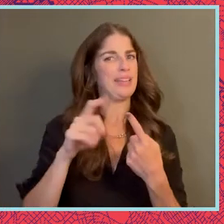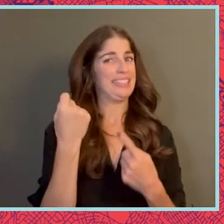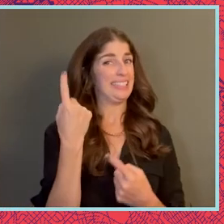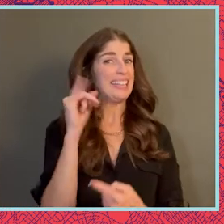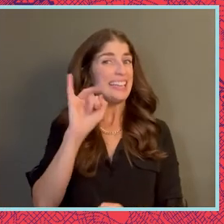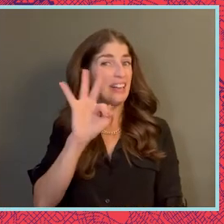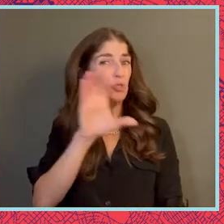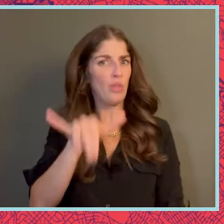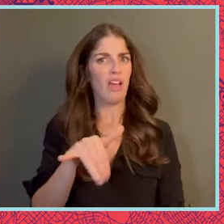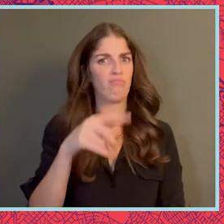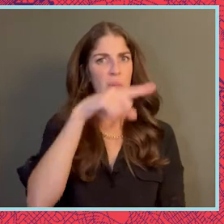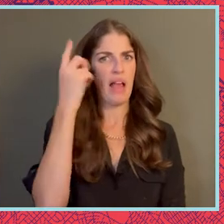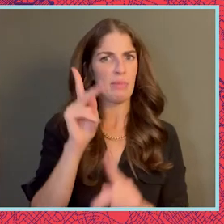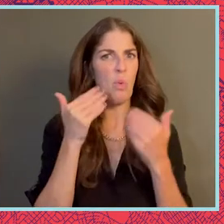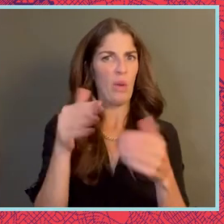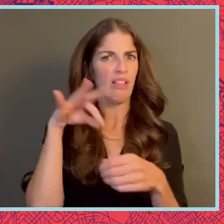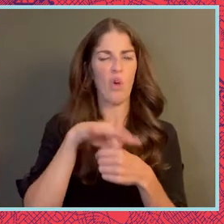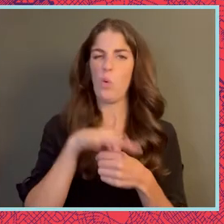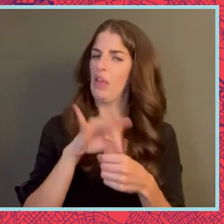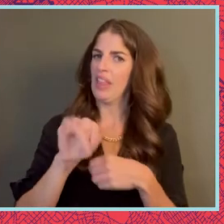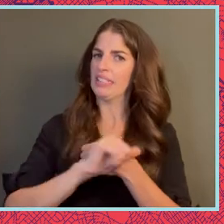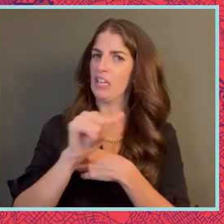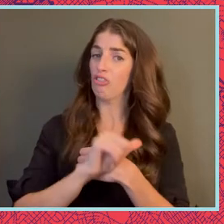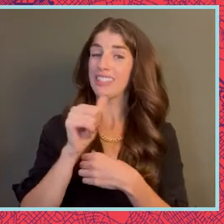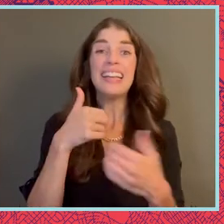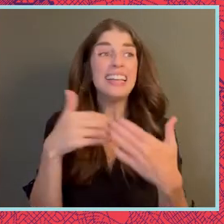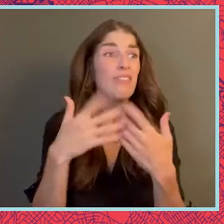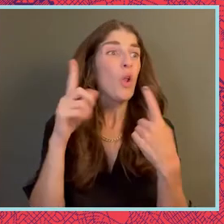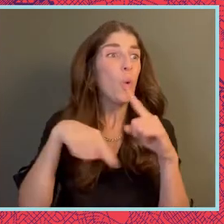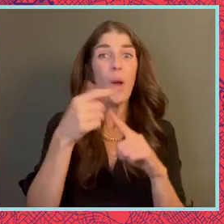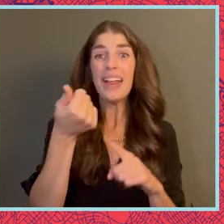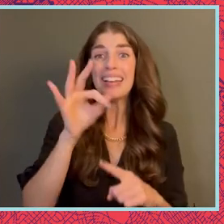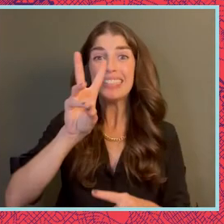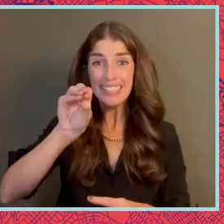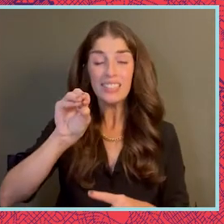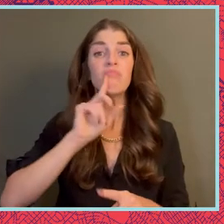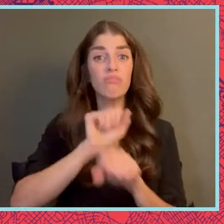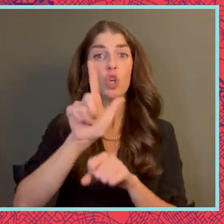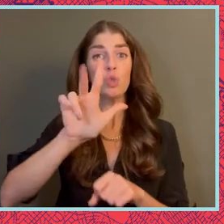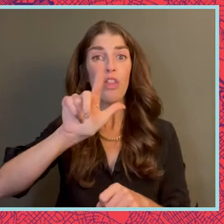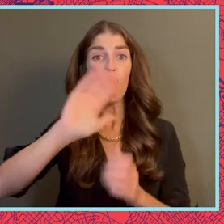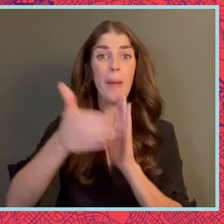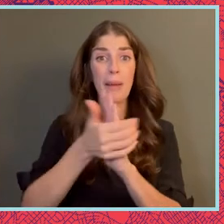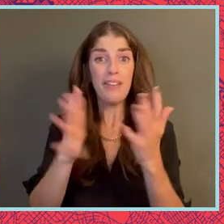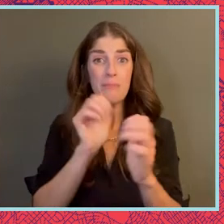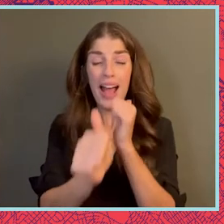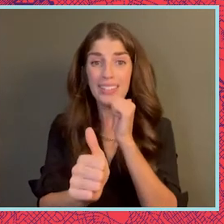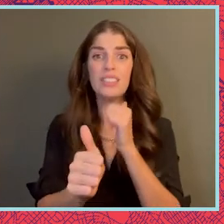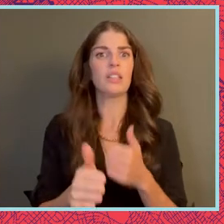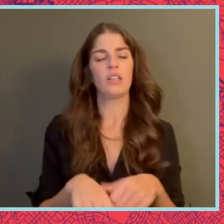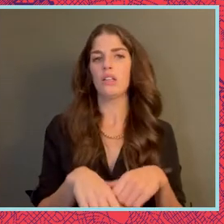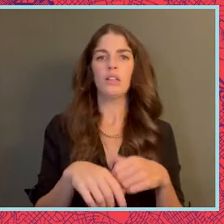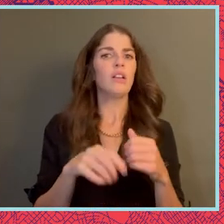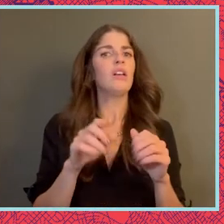dangerous. Even when we got the presidential vote for the 23rd Amendment in 1960, you'd have reporters from Washington, D.C. going to the different